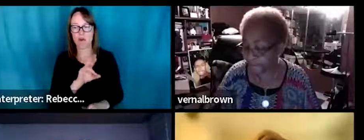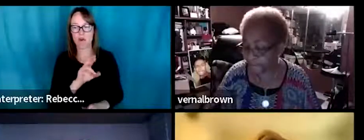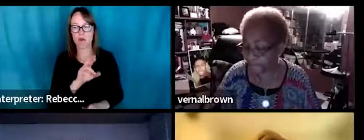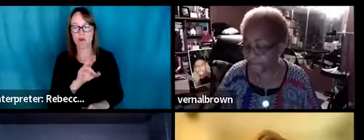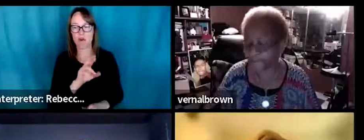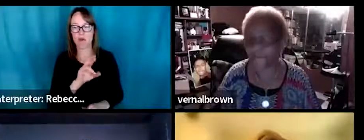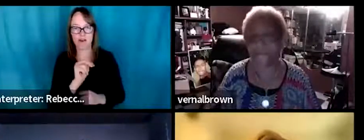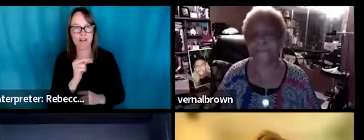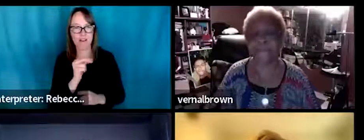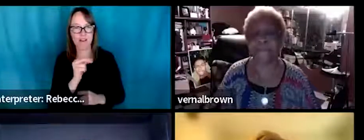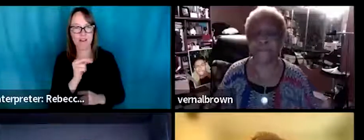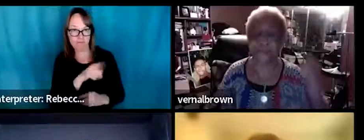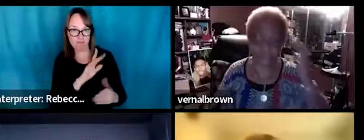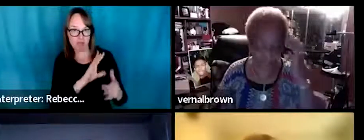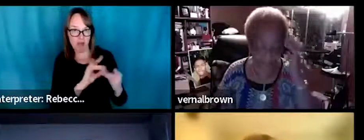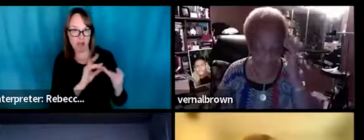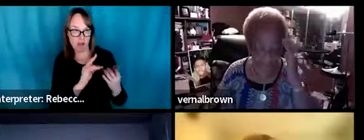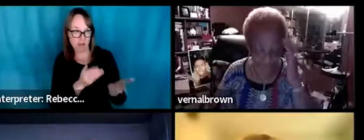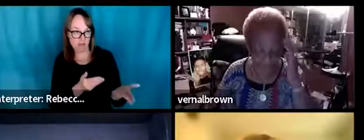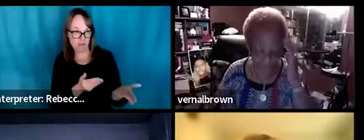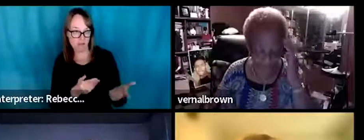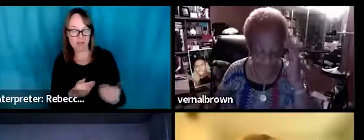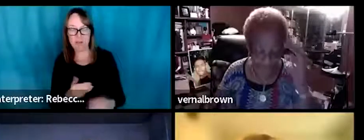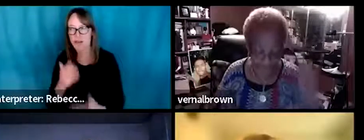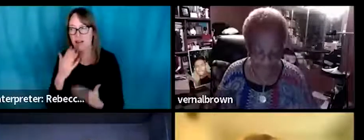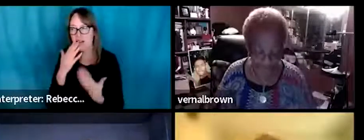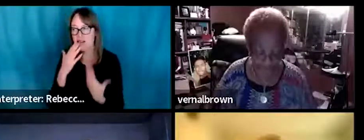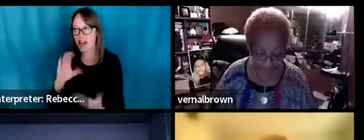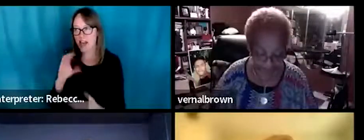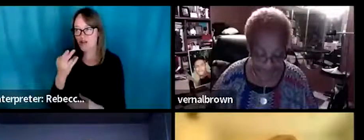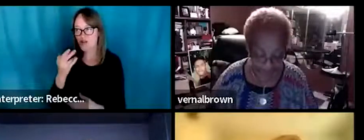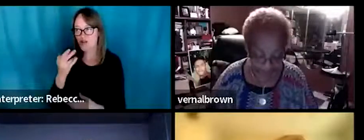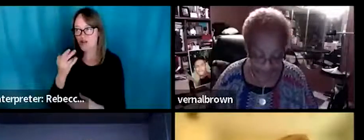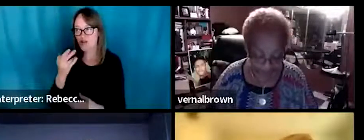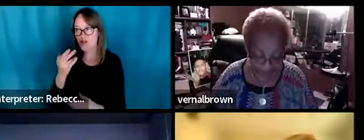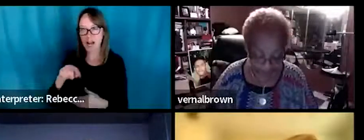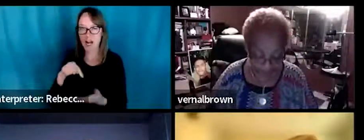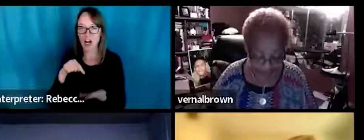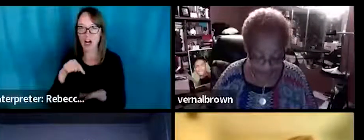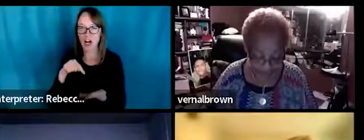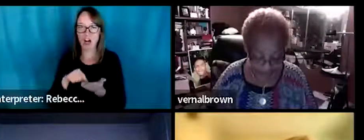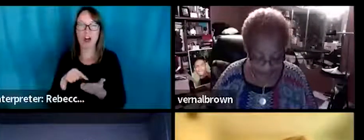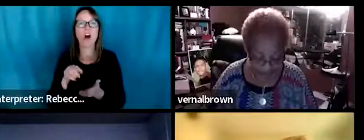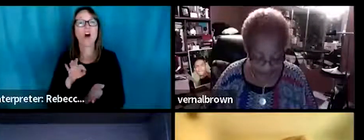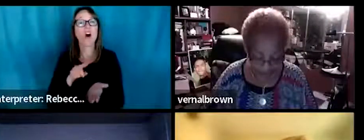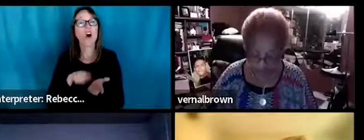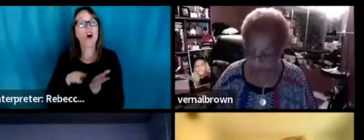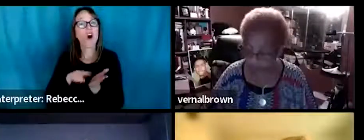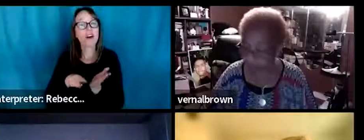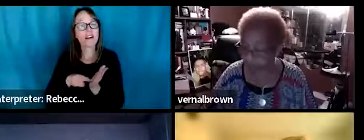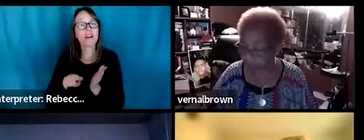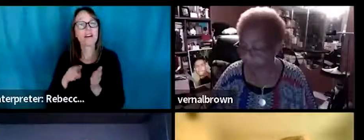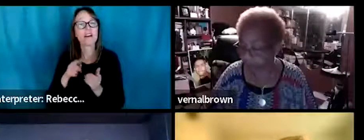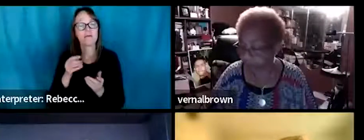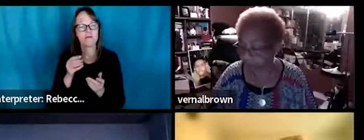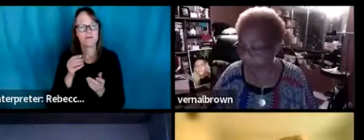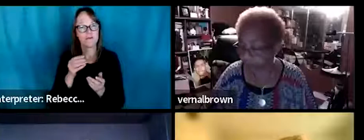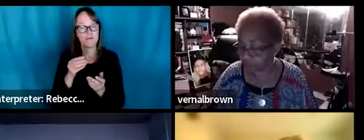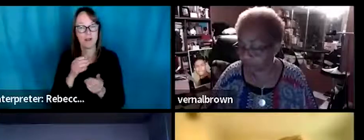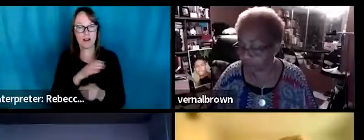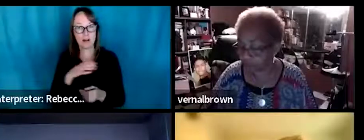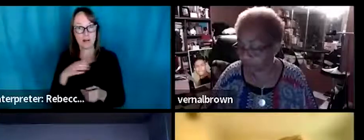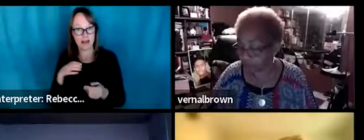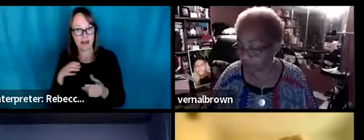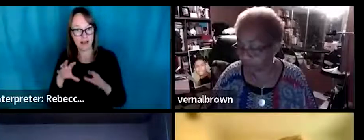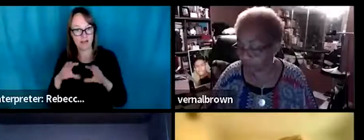Thank you, Chair. This proposal was reviewed by the Audit, Finance, and Administration Committee on June 10th, and committee members requested provision of